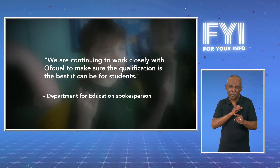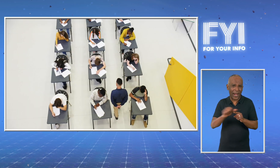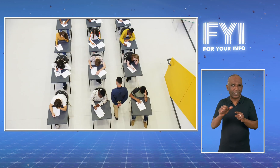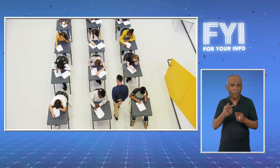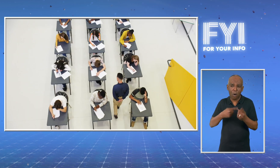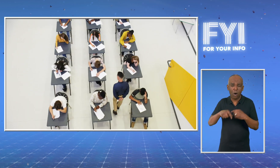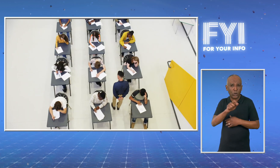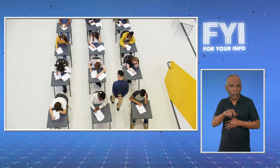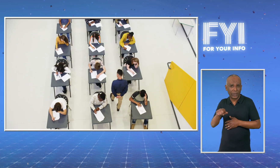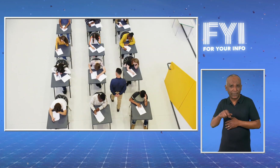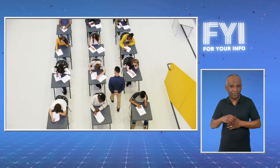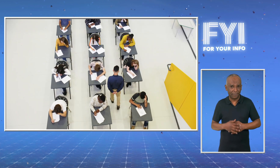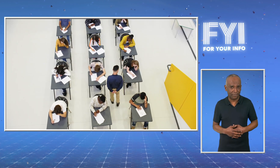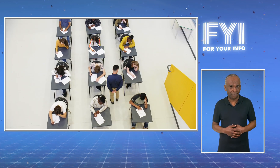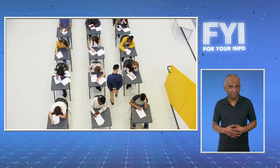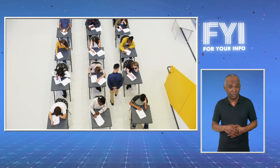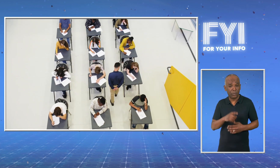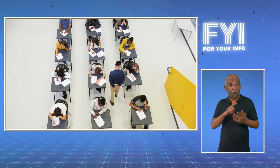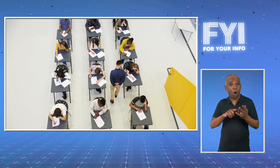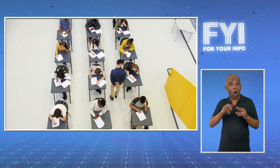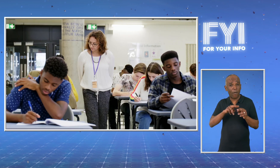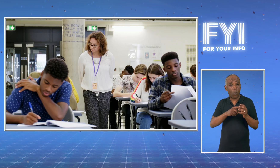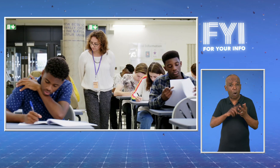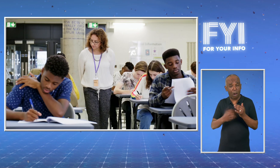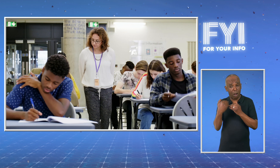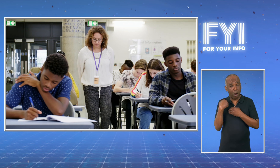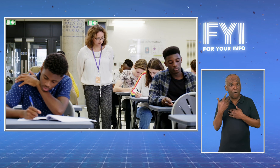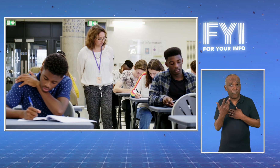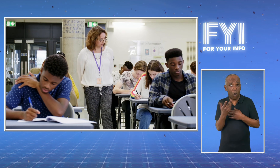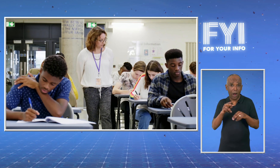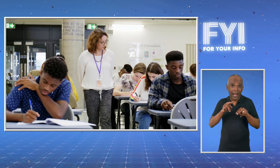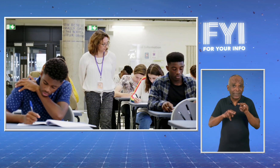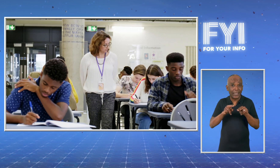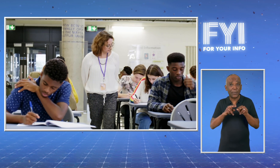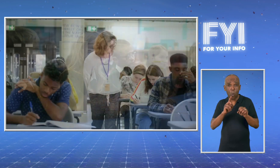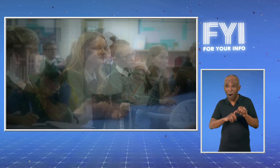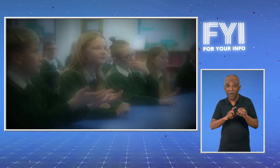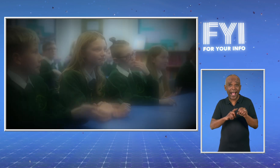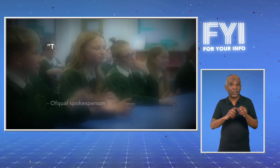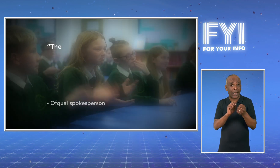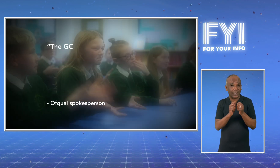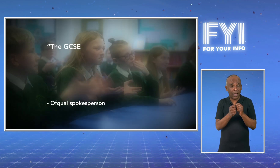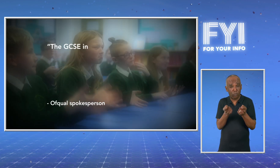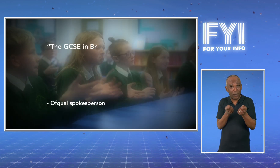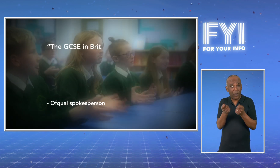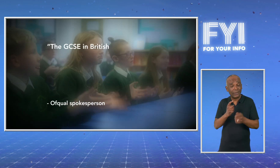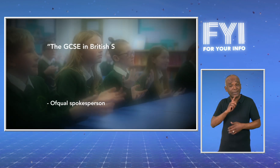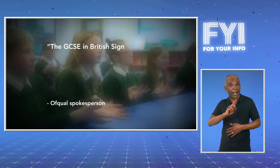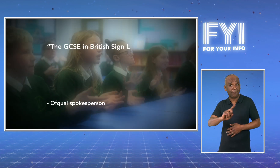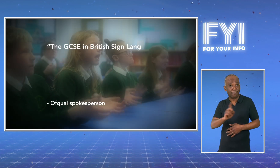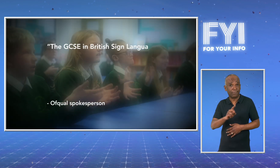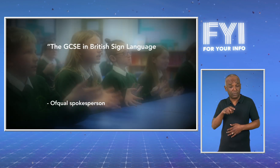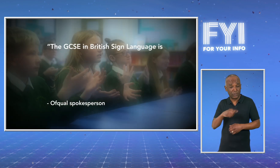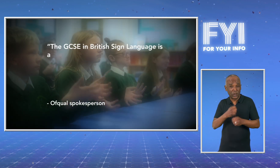students." Ofqual, or the Office of Qualifications and Examinations Regulations, said, "The GCSE in British